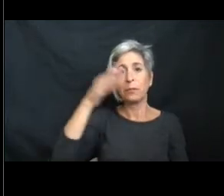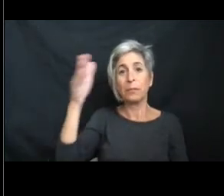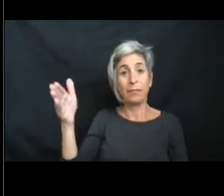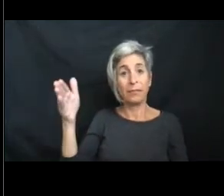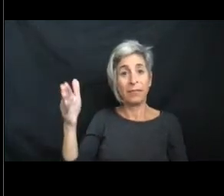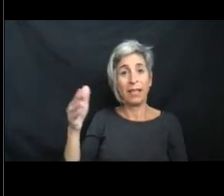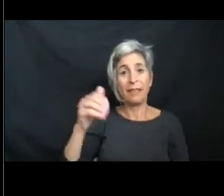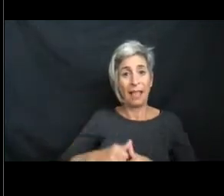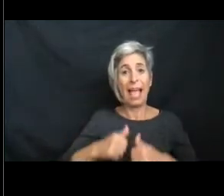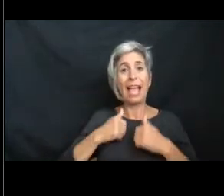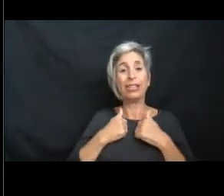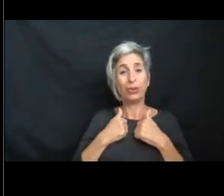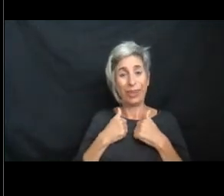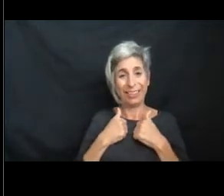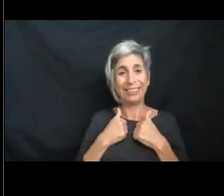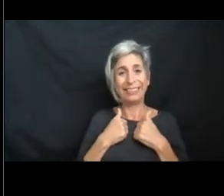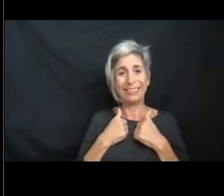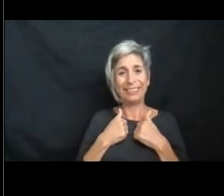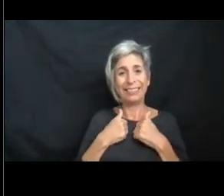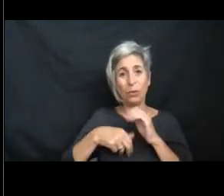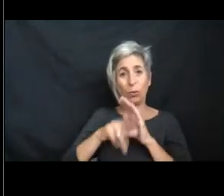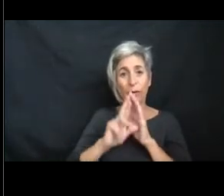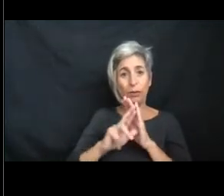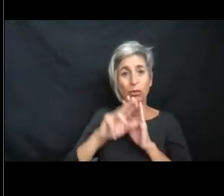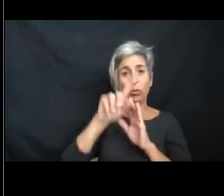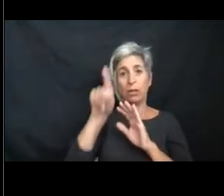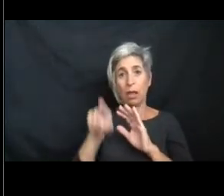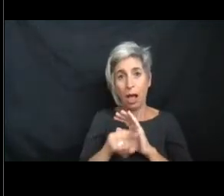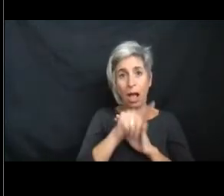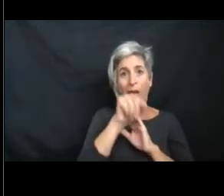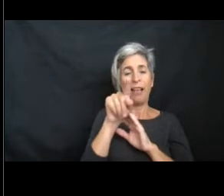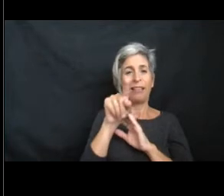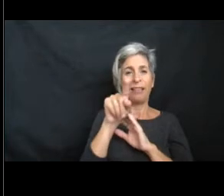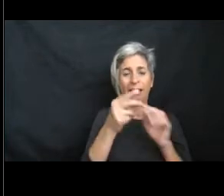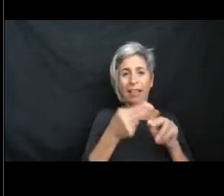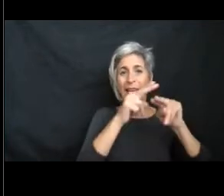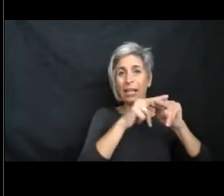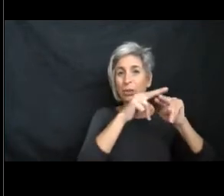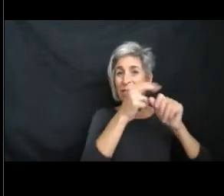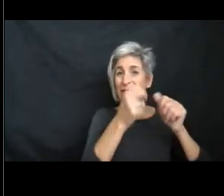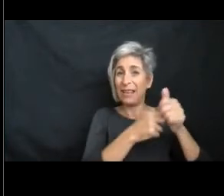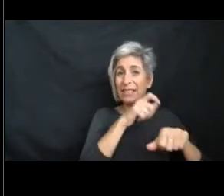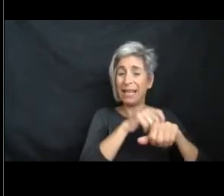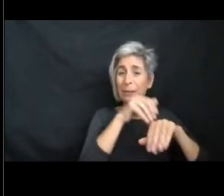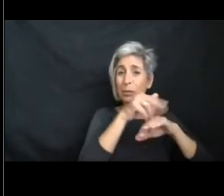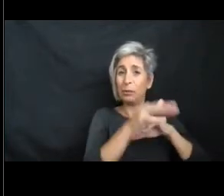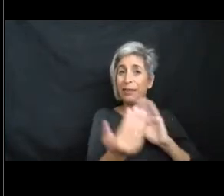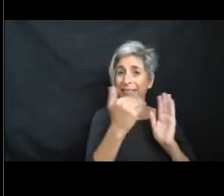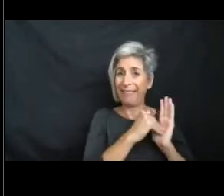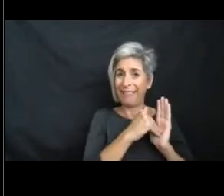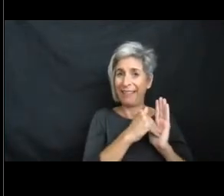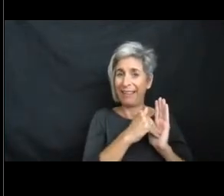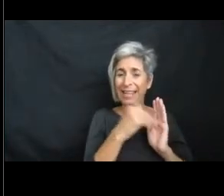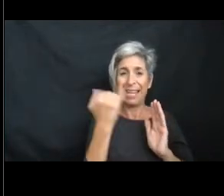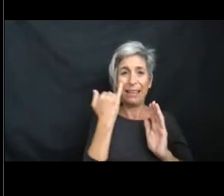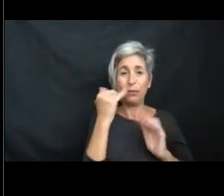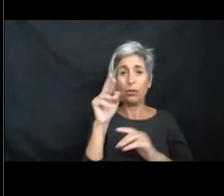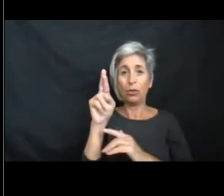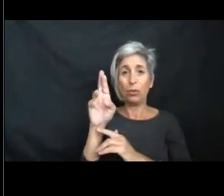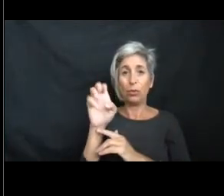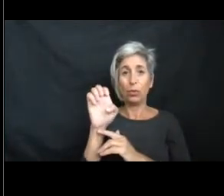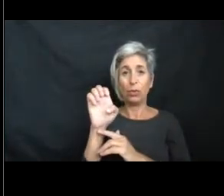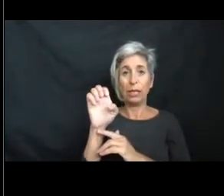here. Review cycles, this increases each time you need to resubmit. So if you need to resubmit a project,